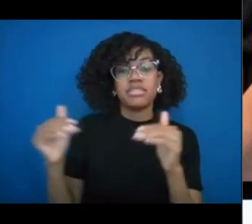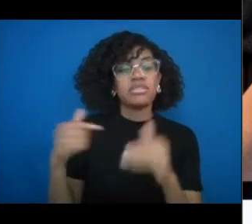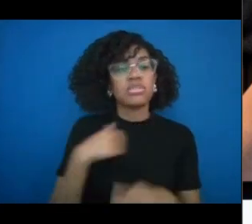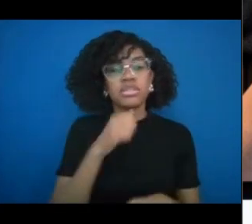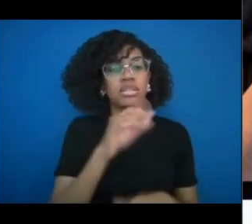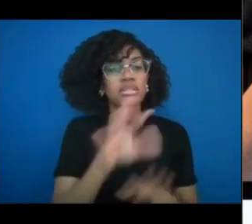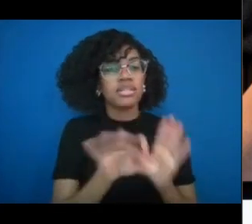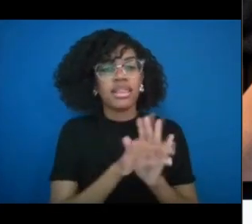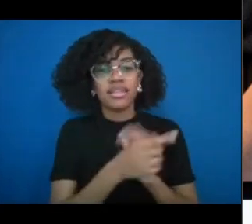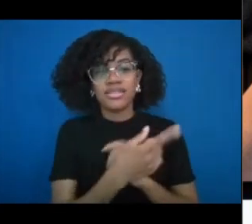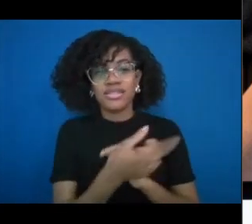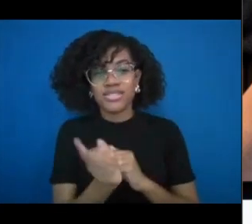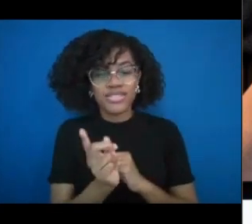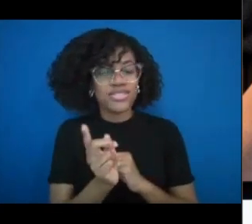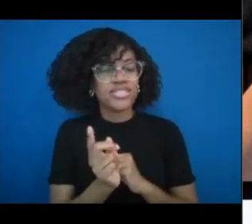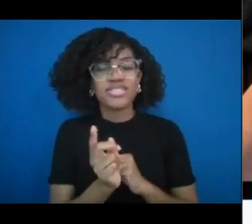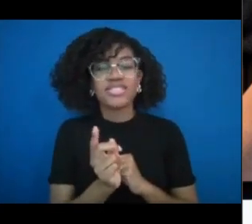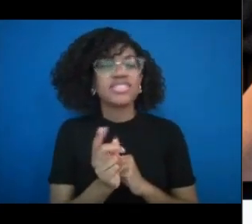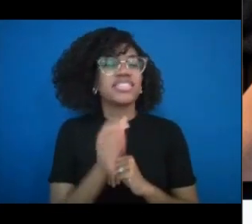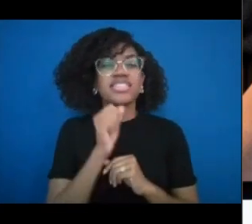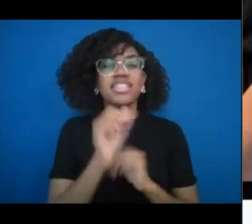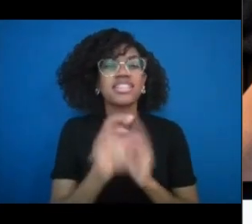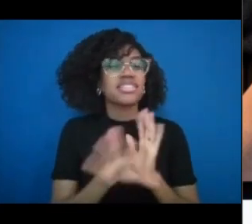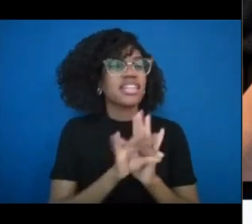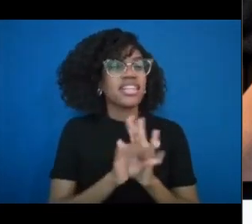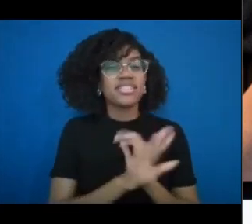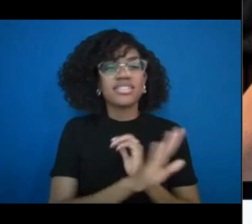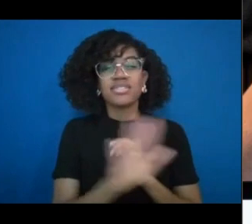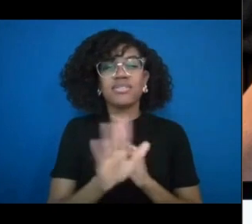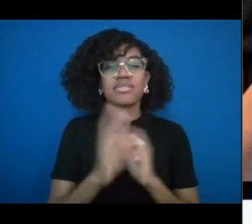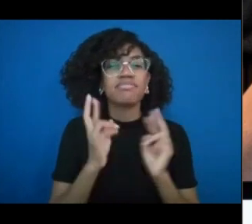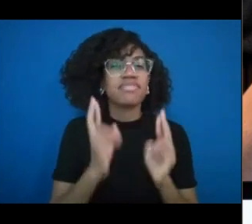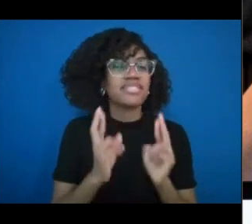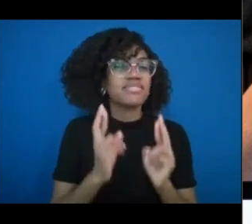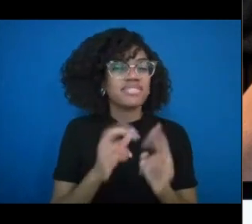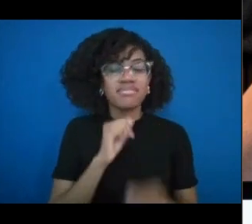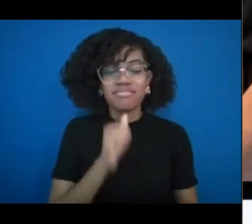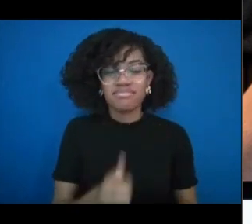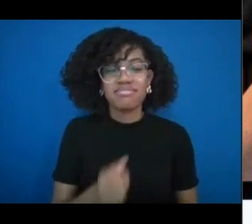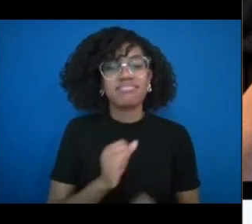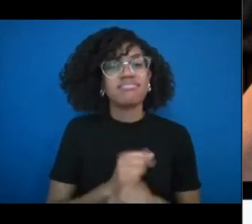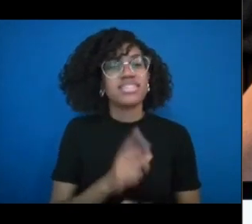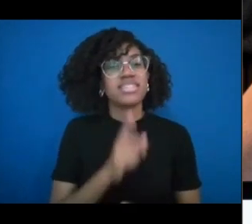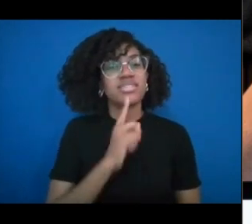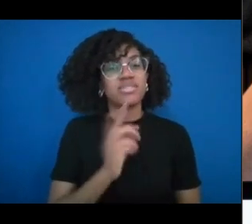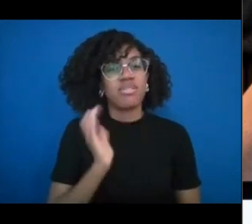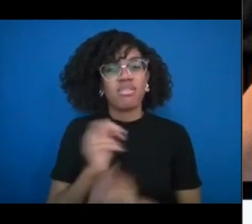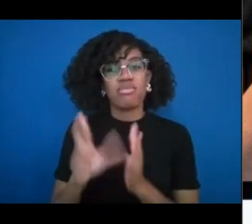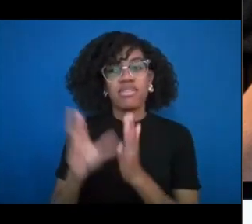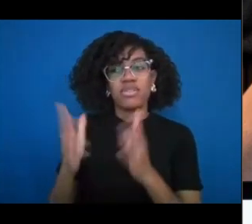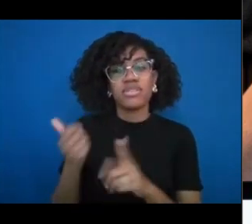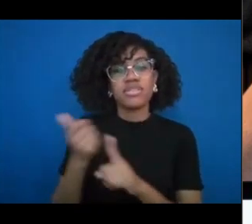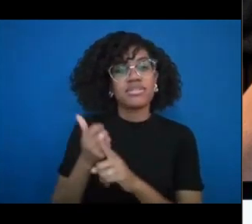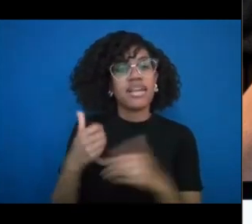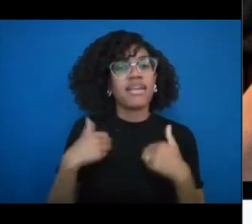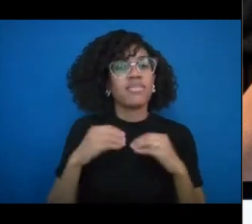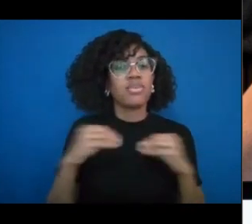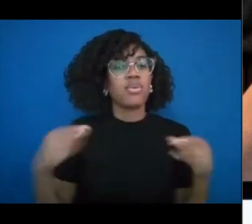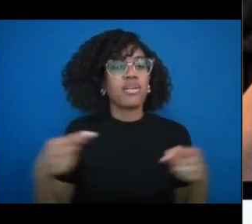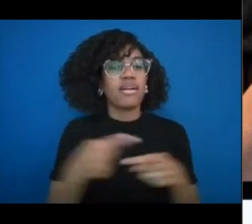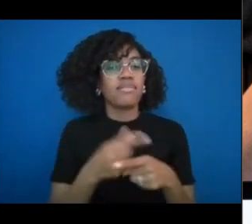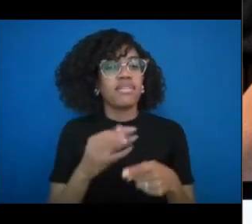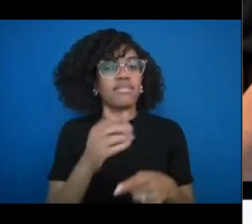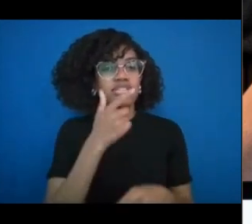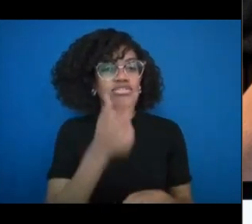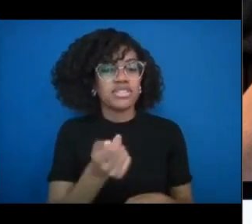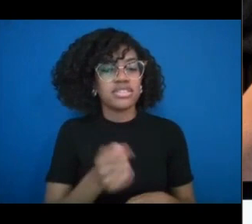we're not getting your best friend, and so we're making sure that our reviewers are free of conflict of interest.